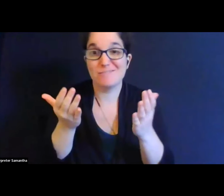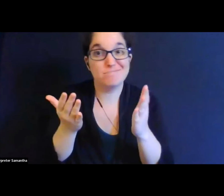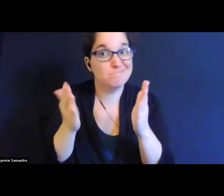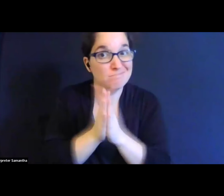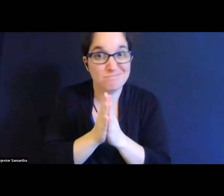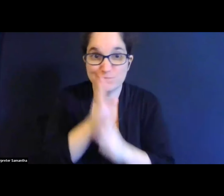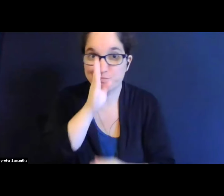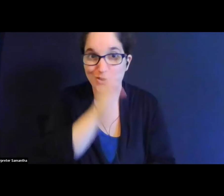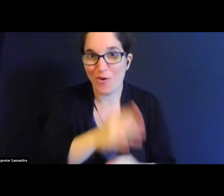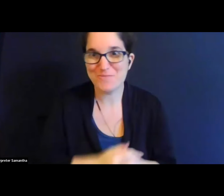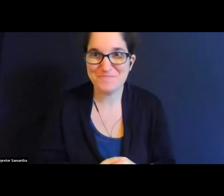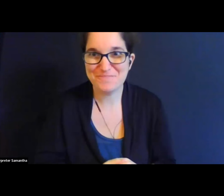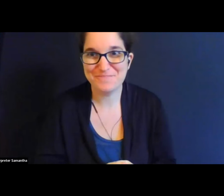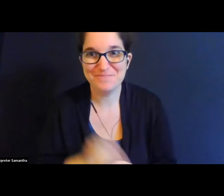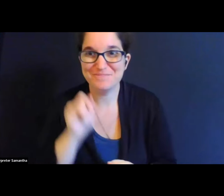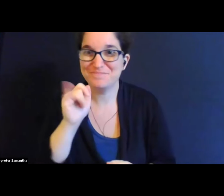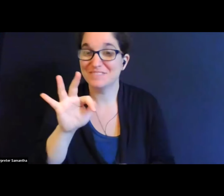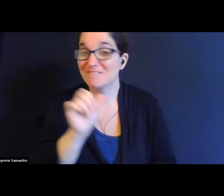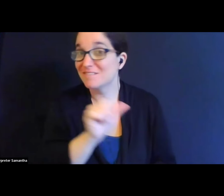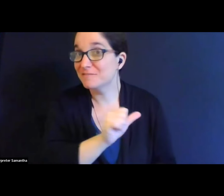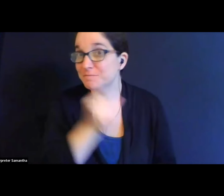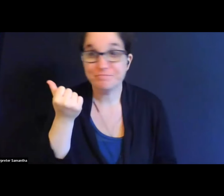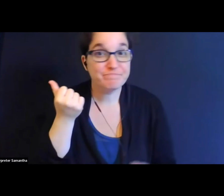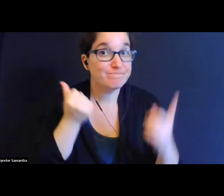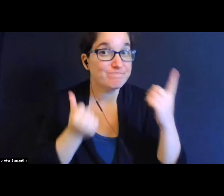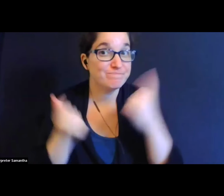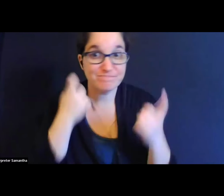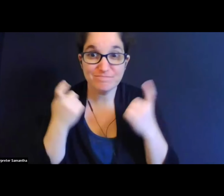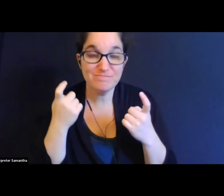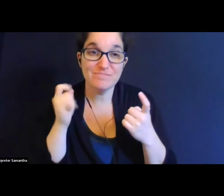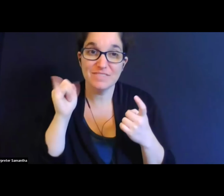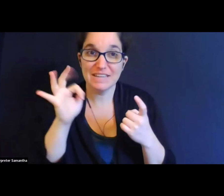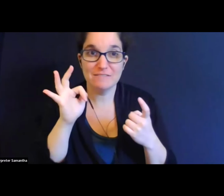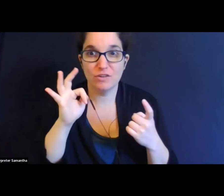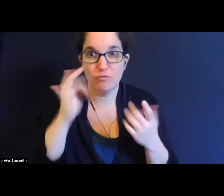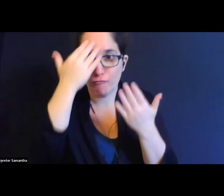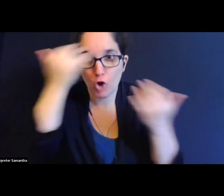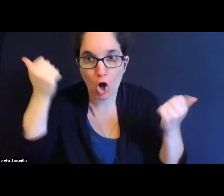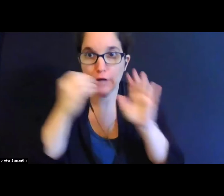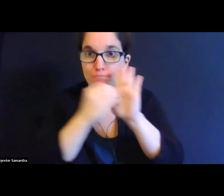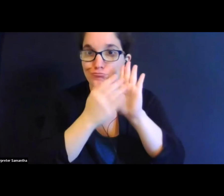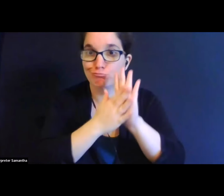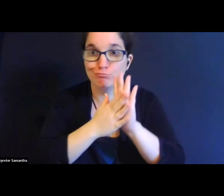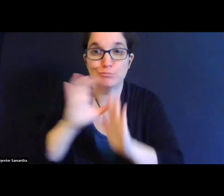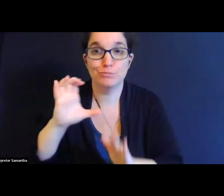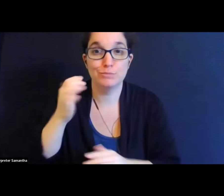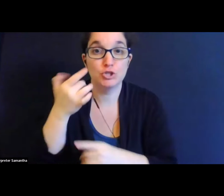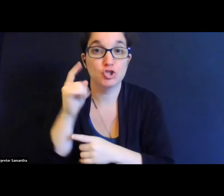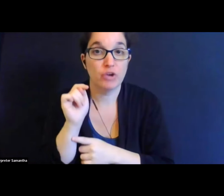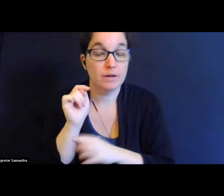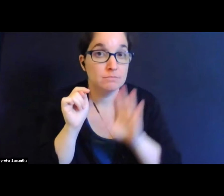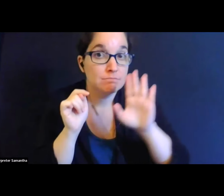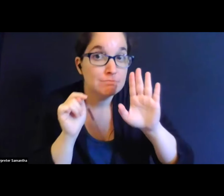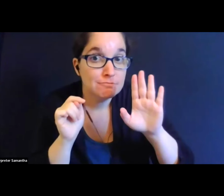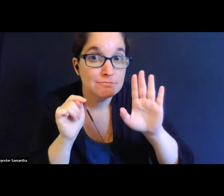to ask questions, ask something that that you didn't get a chance to put in the chat. I will even dare say, take yourself